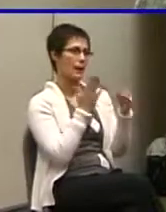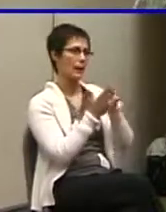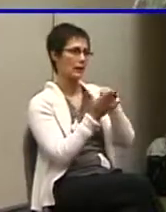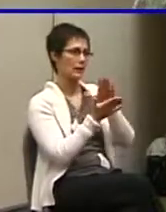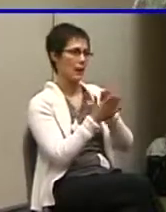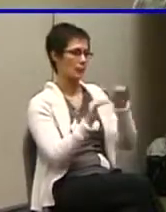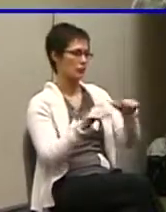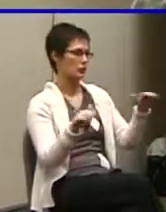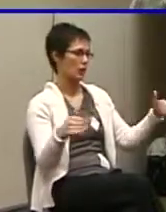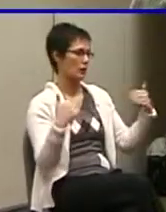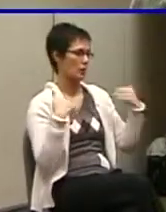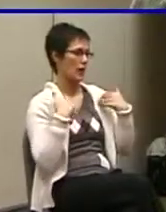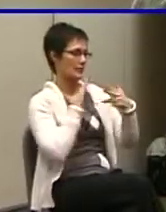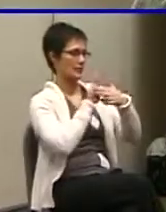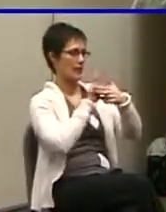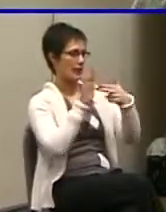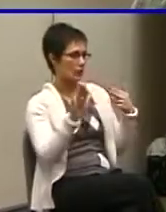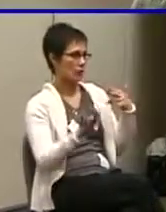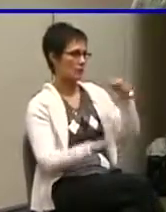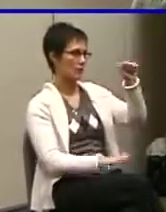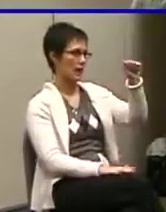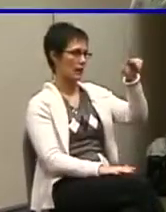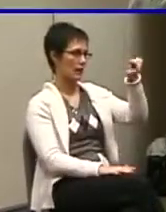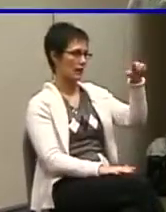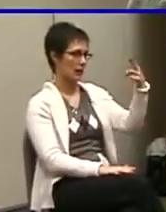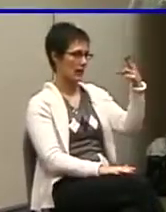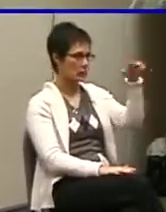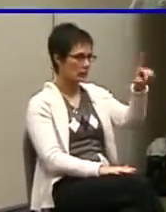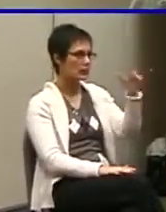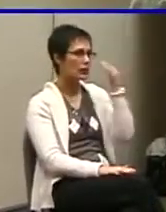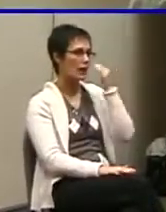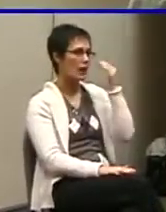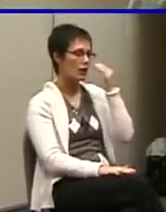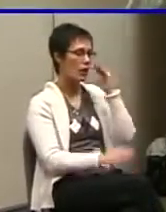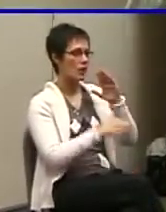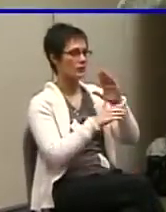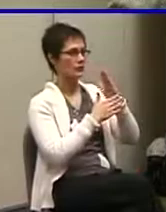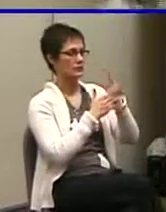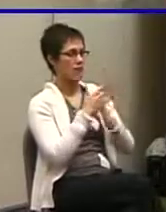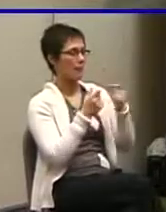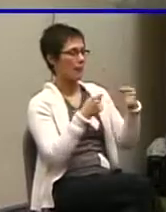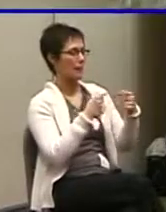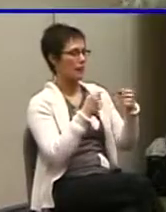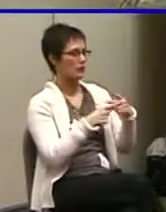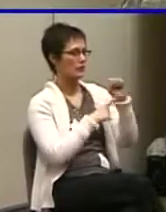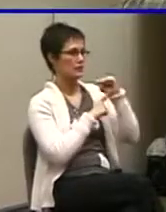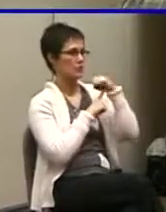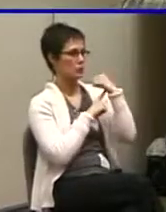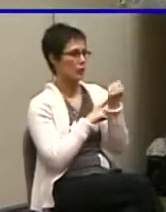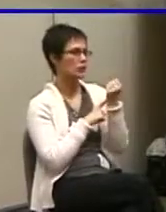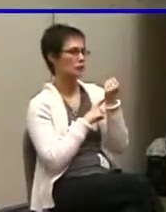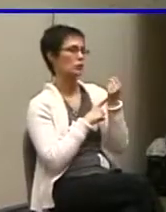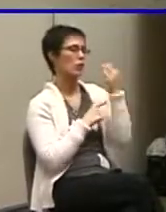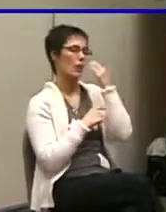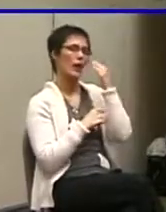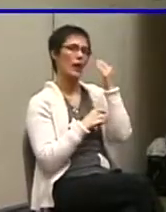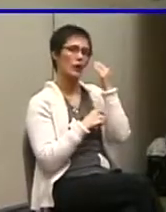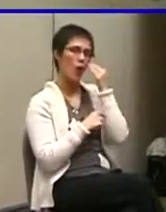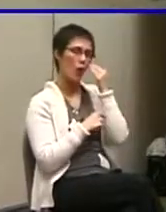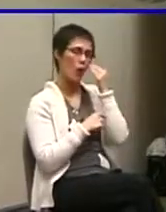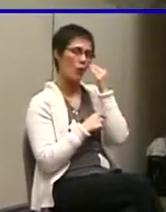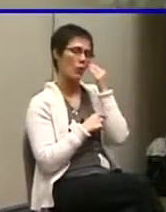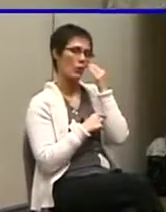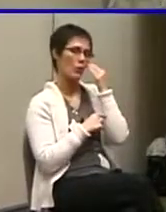who has a diagnosis of ADHD so there's some impulsive kinds of situations. So that plays into the fact that this is a kid